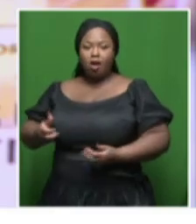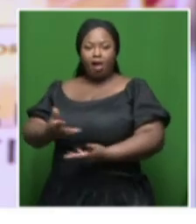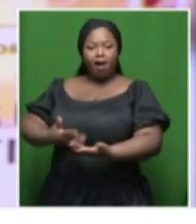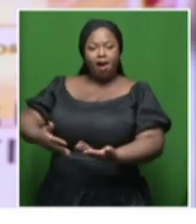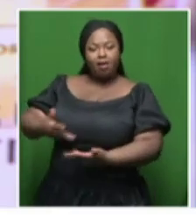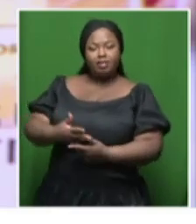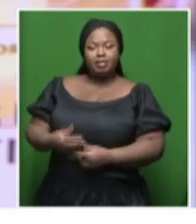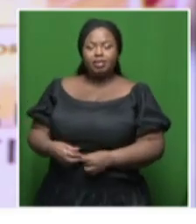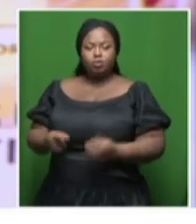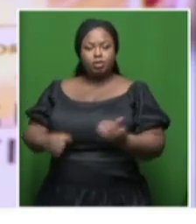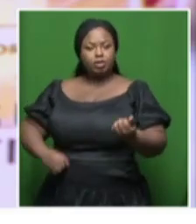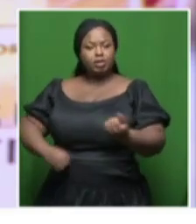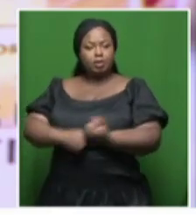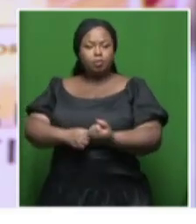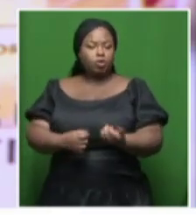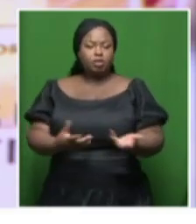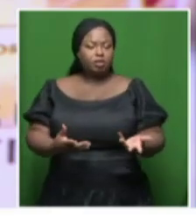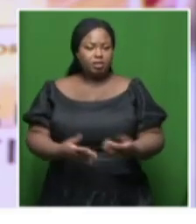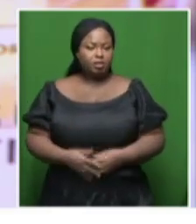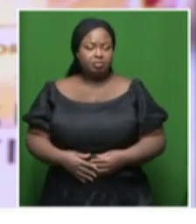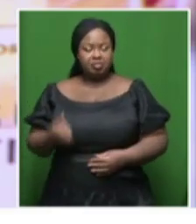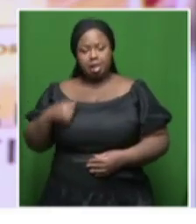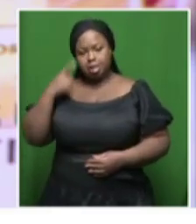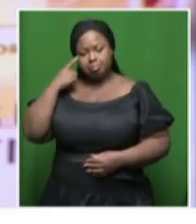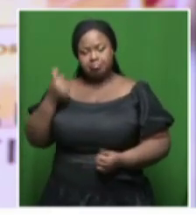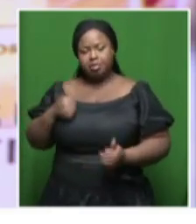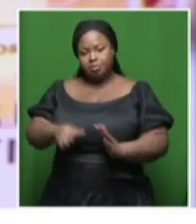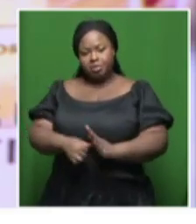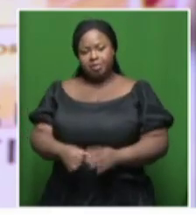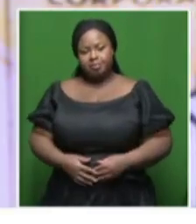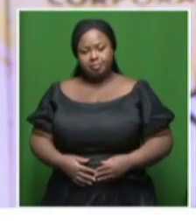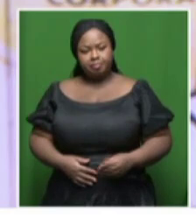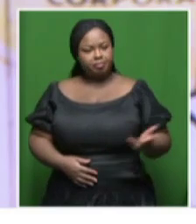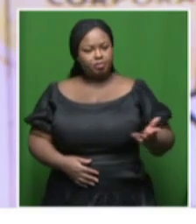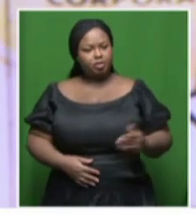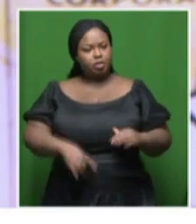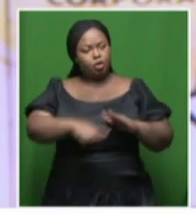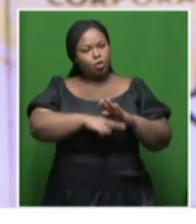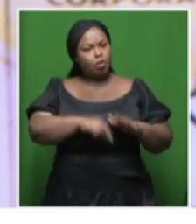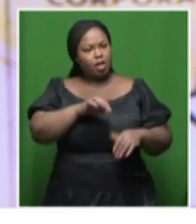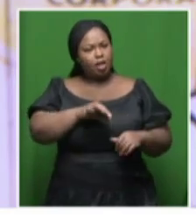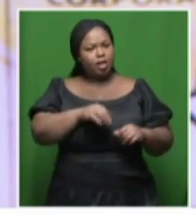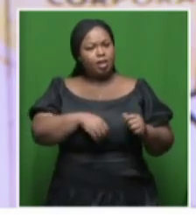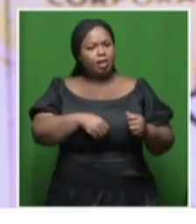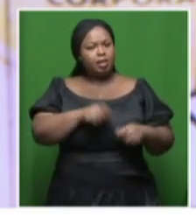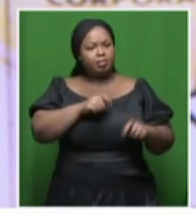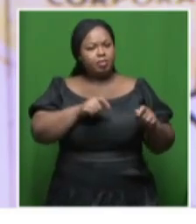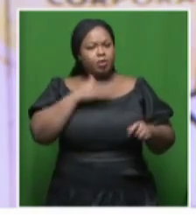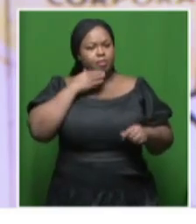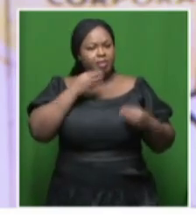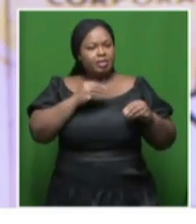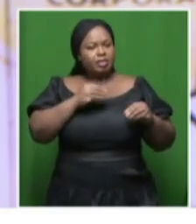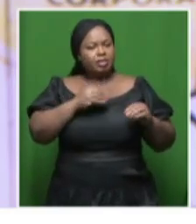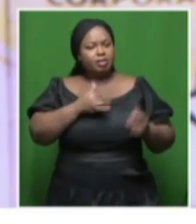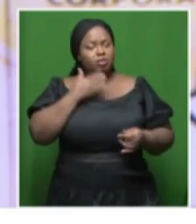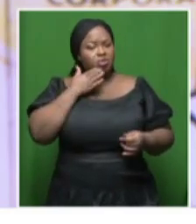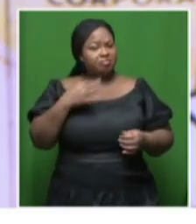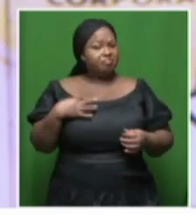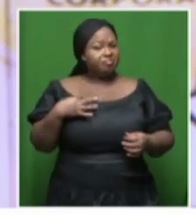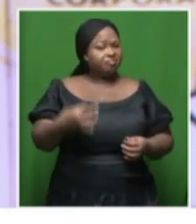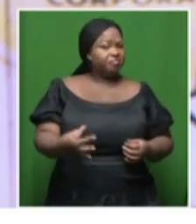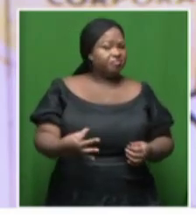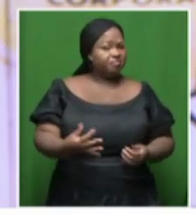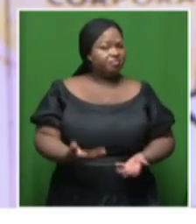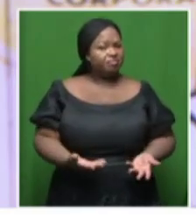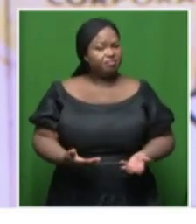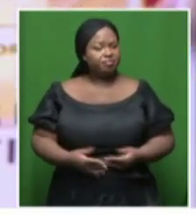will support our local makers. And yeah, I think that's important. And the local makers, how did you get them to be part of the process? Did they apply? How did it